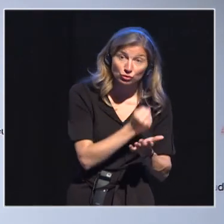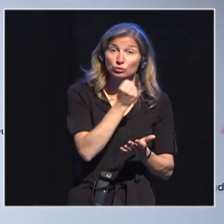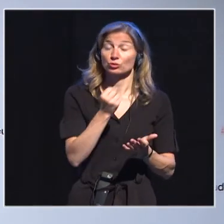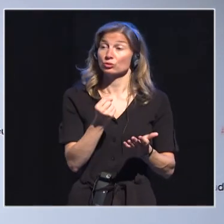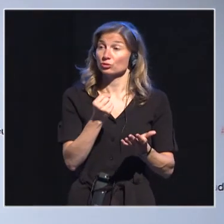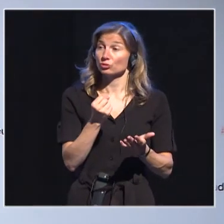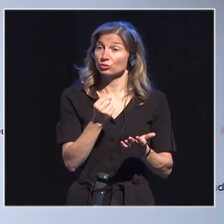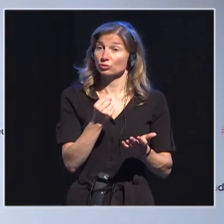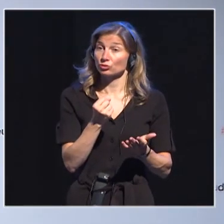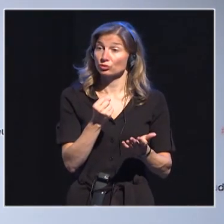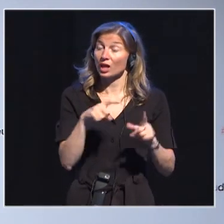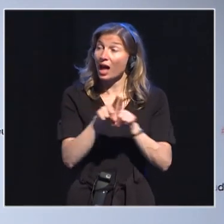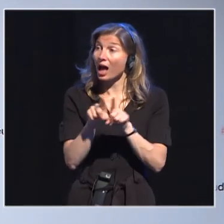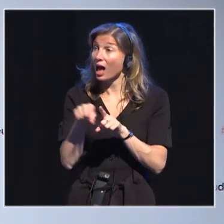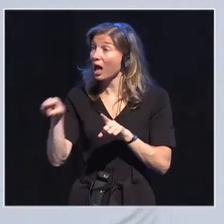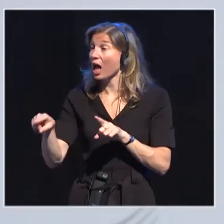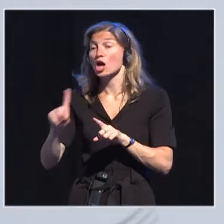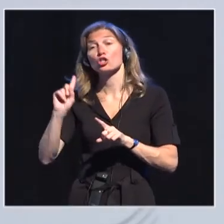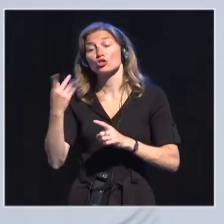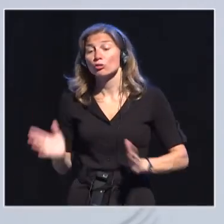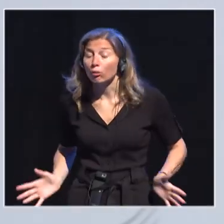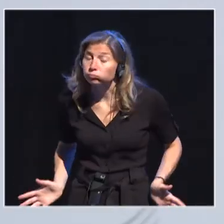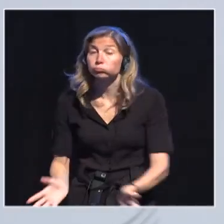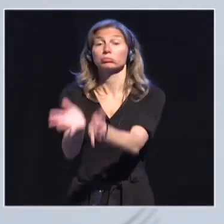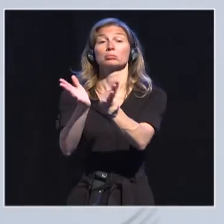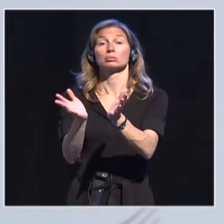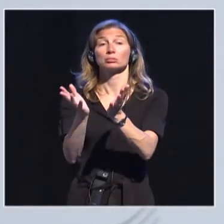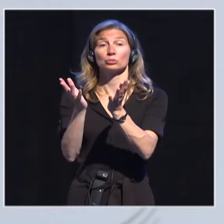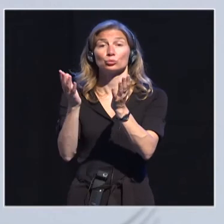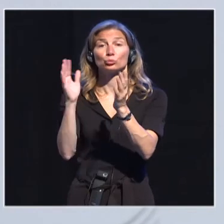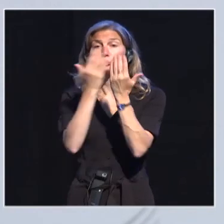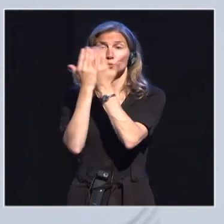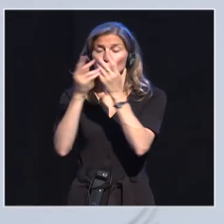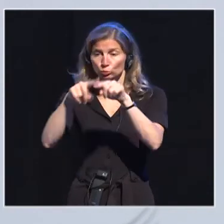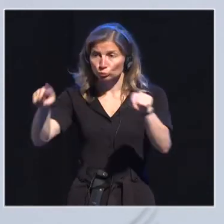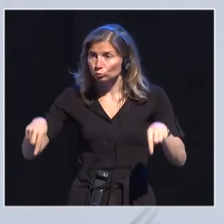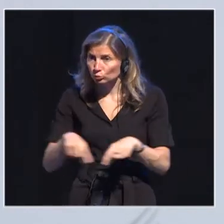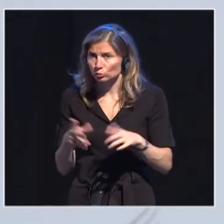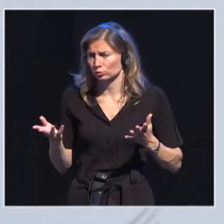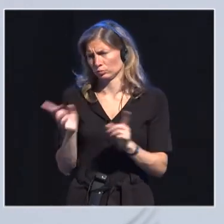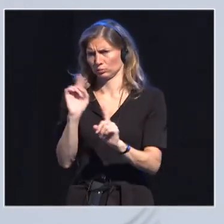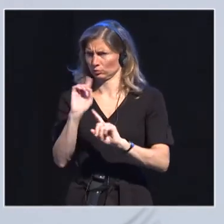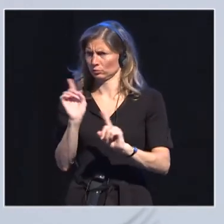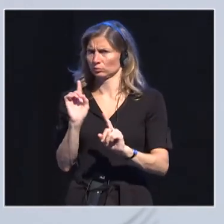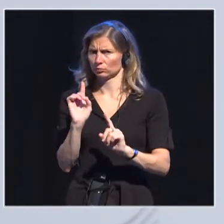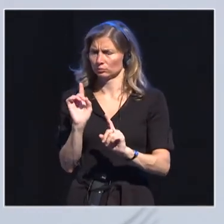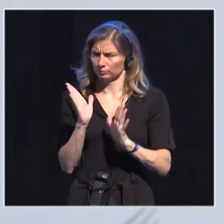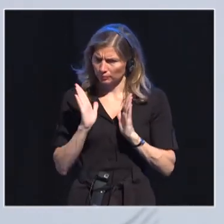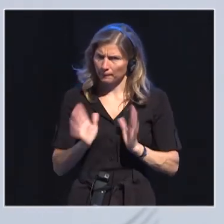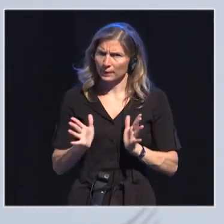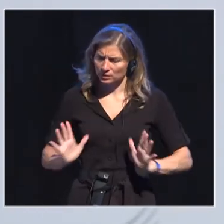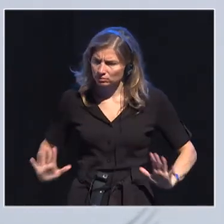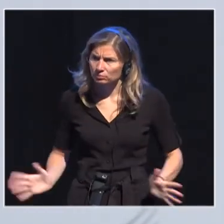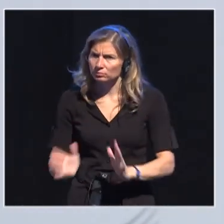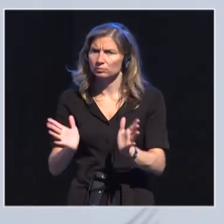kids are getting into the class. This is maybe the basic element, but if we are growing into a highly